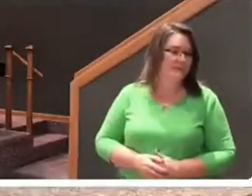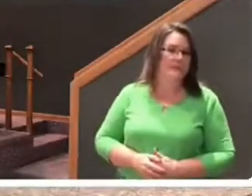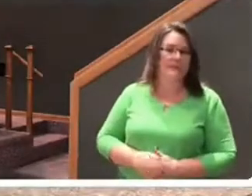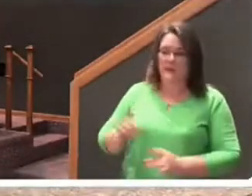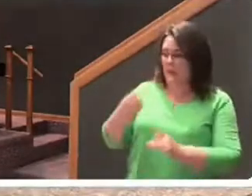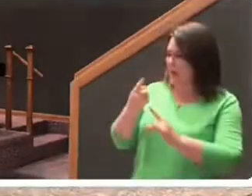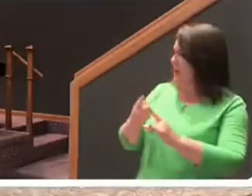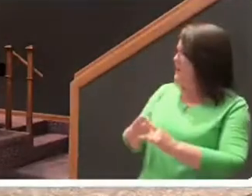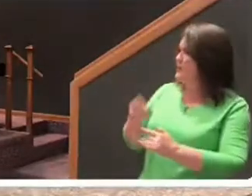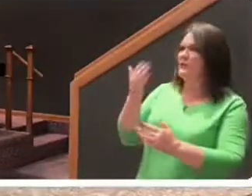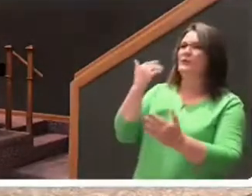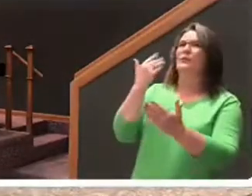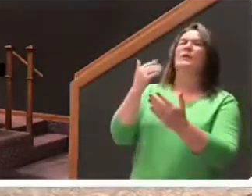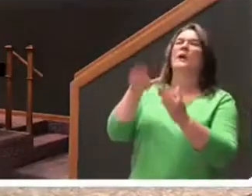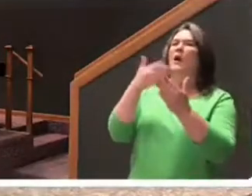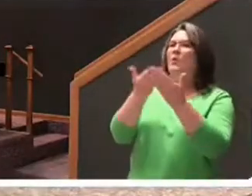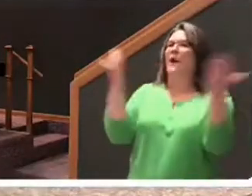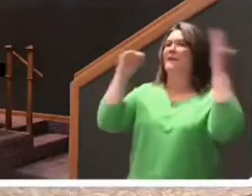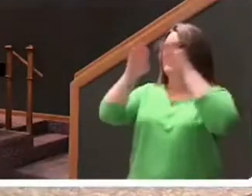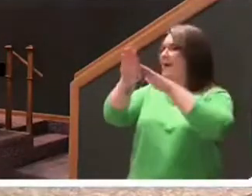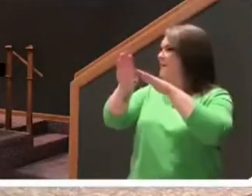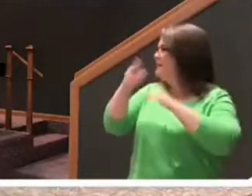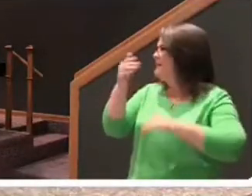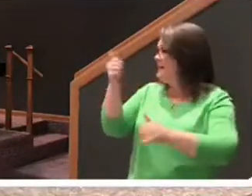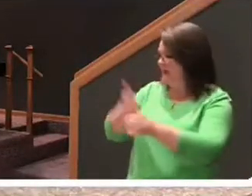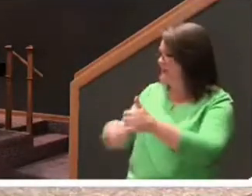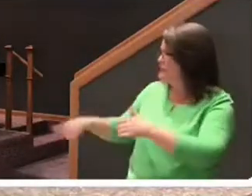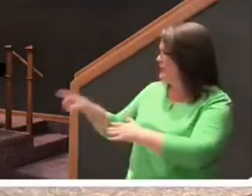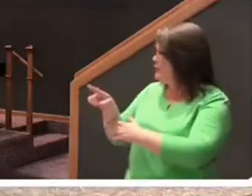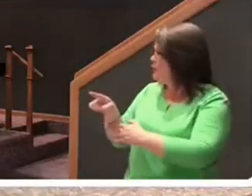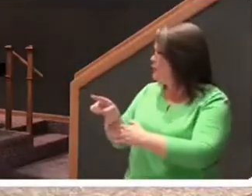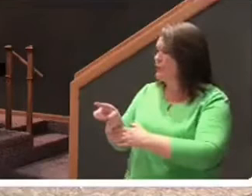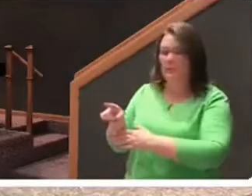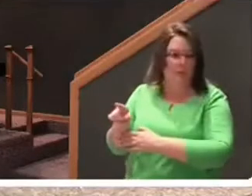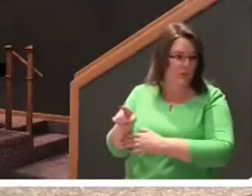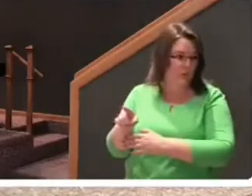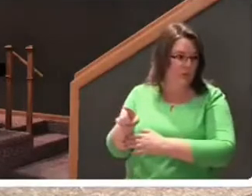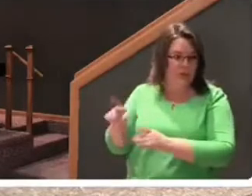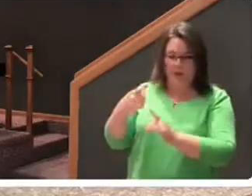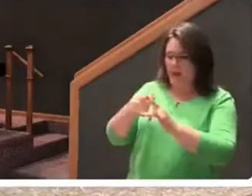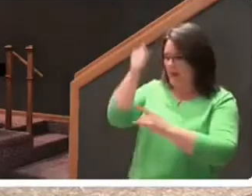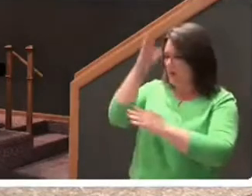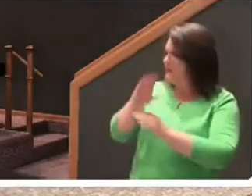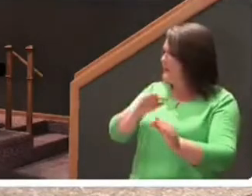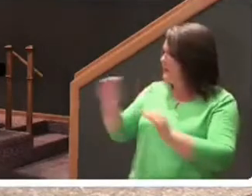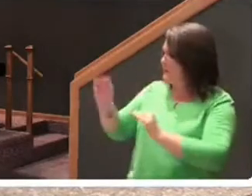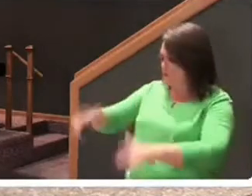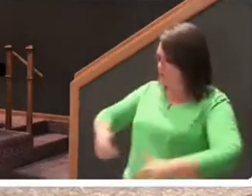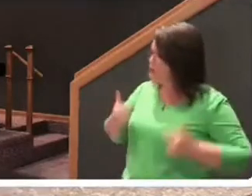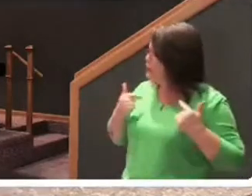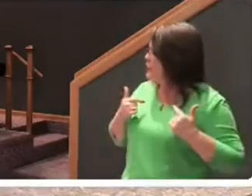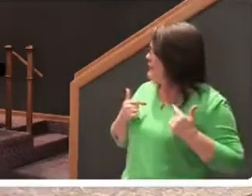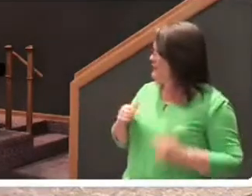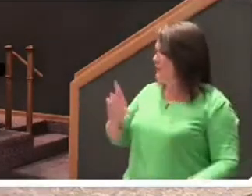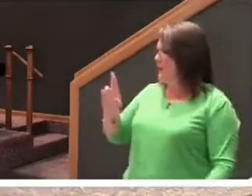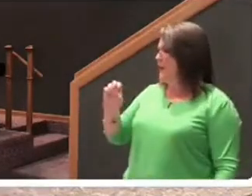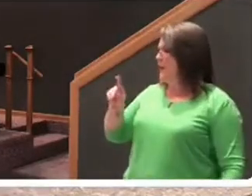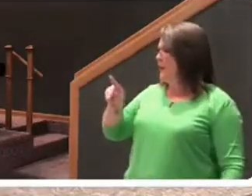And when you get to heaven, each of you, and when God puts your life on